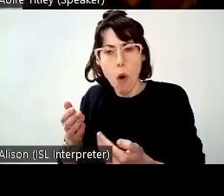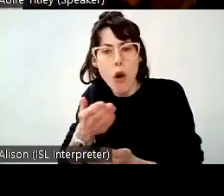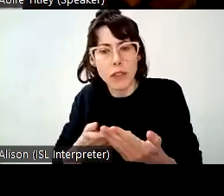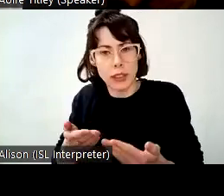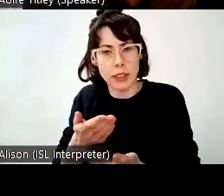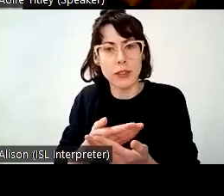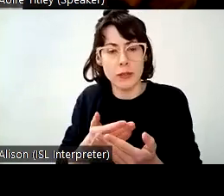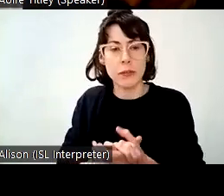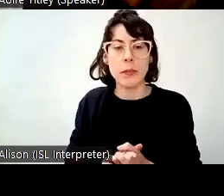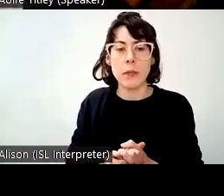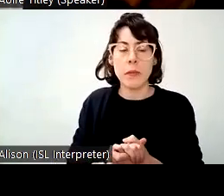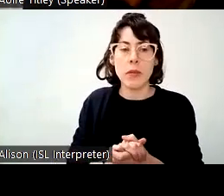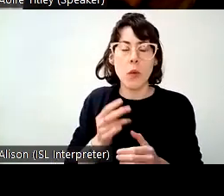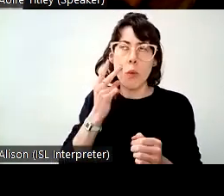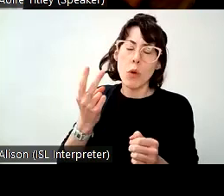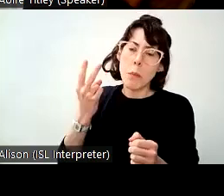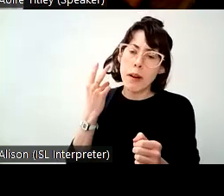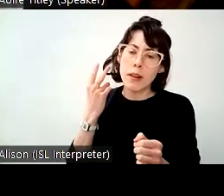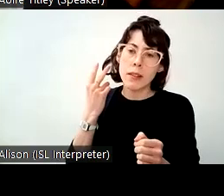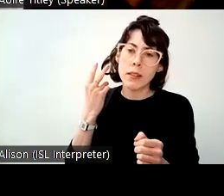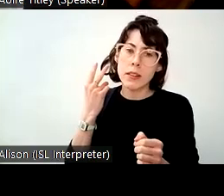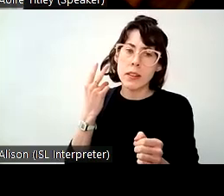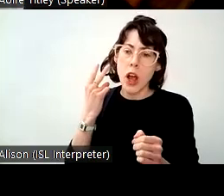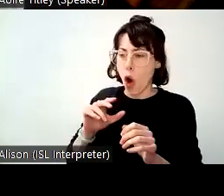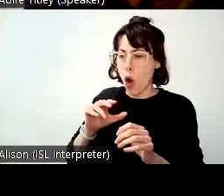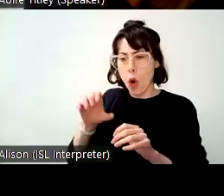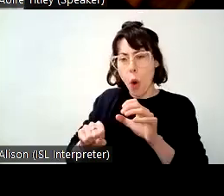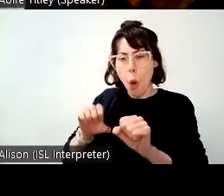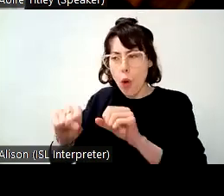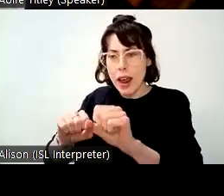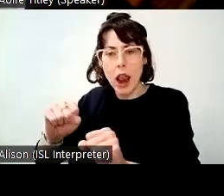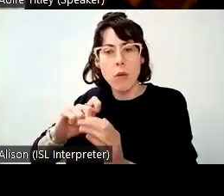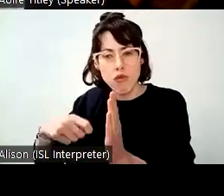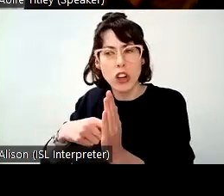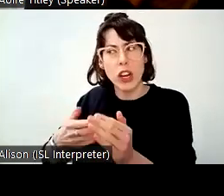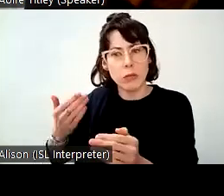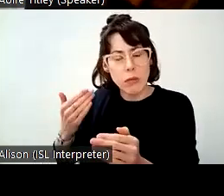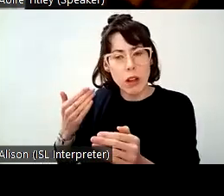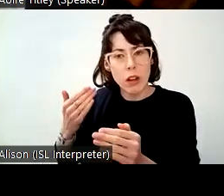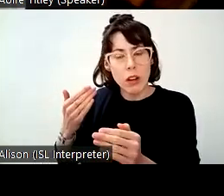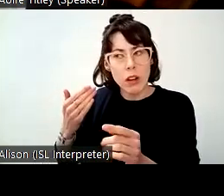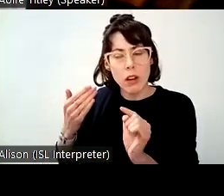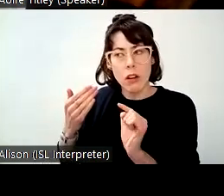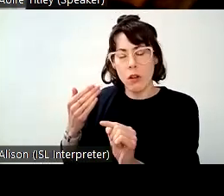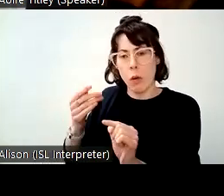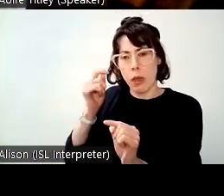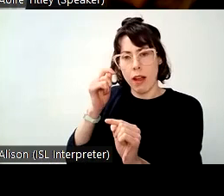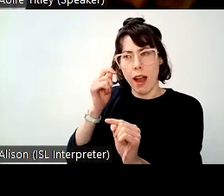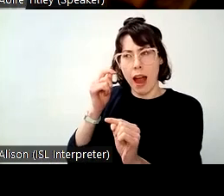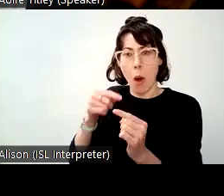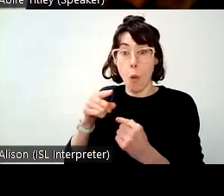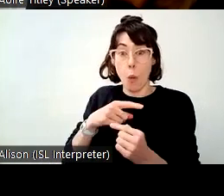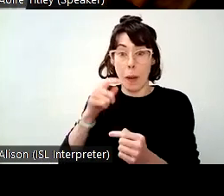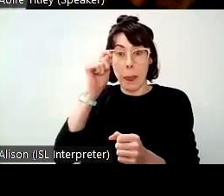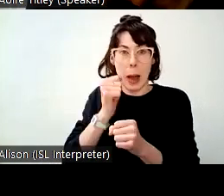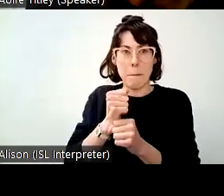But really, when we look back at the colonial project, it's very hard to divorce conceptions of racial hierarchy and white supremacy